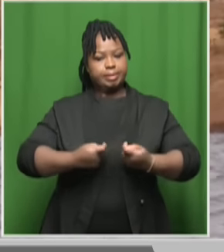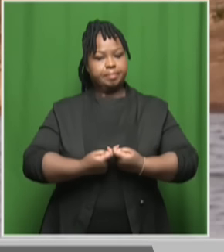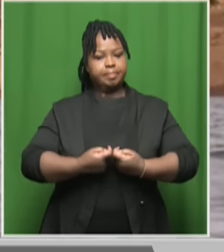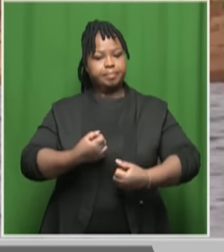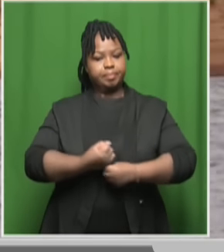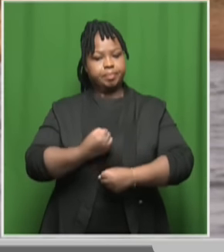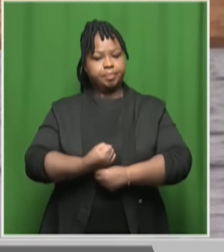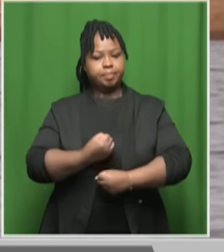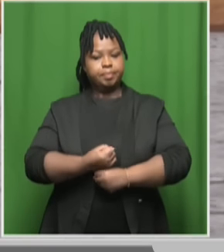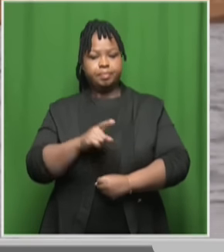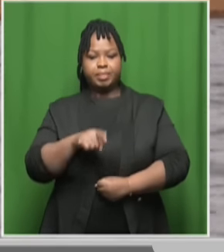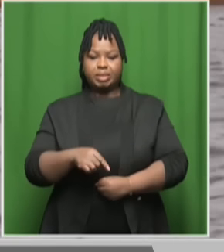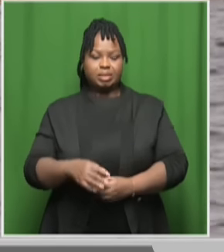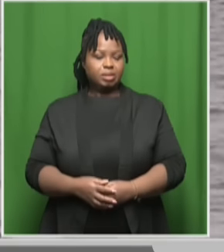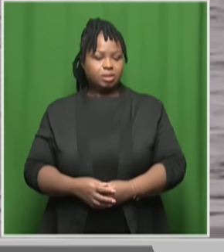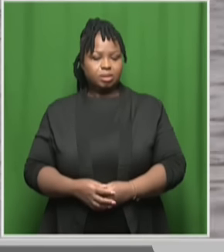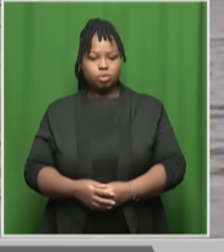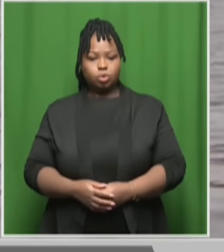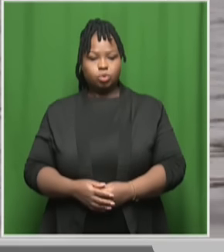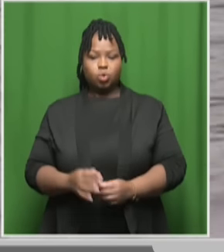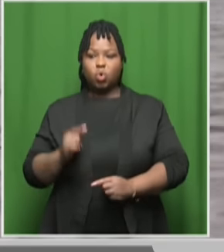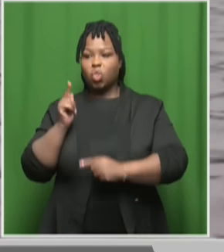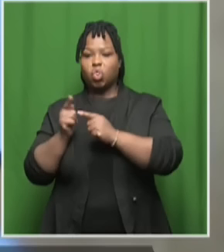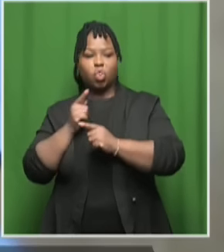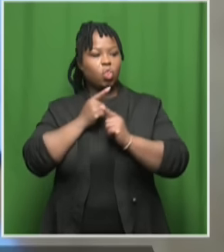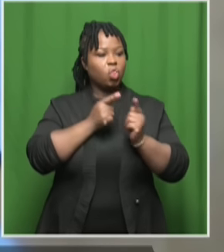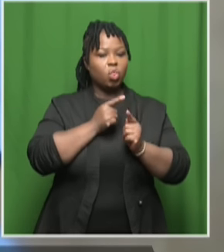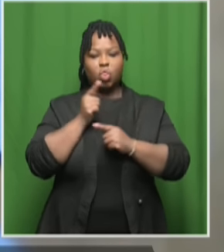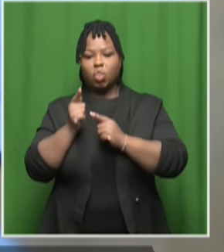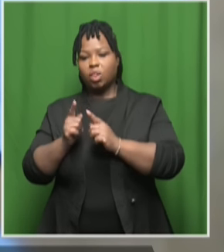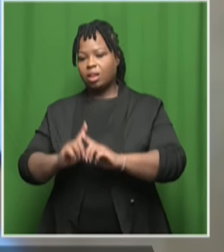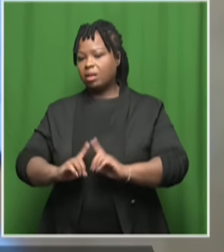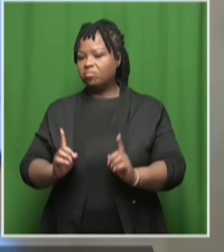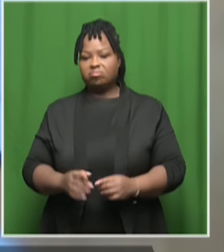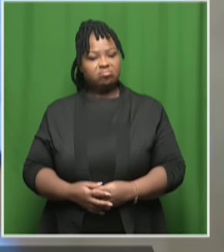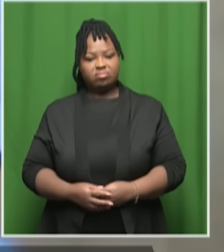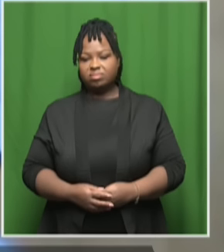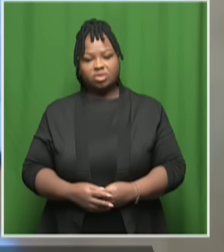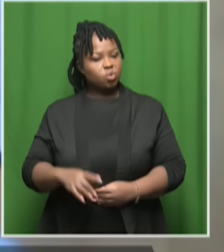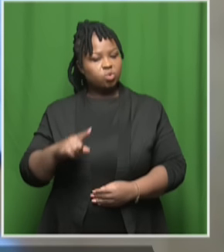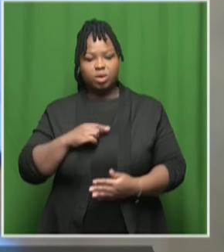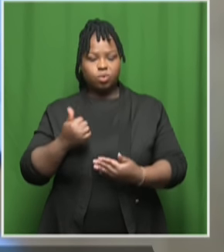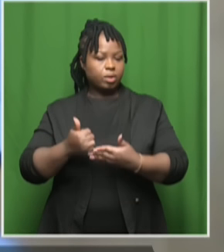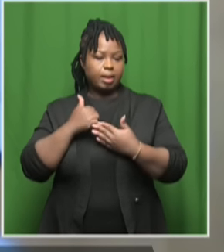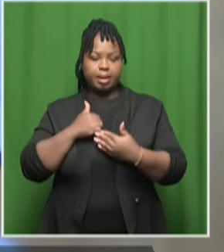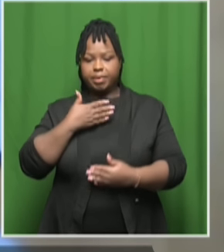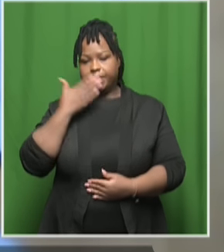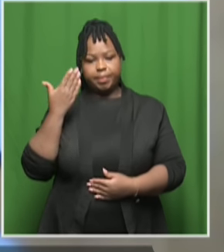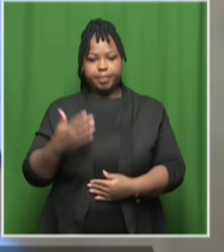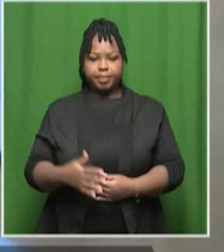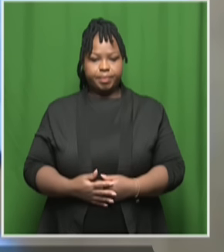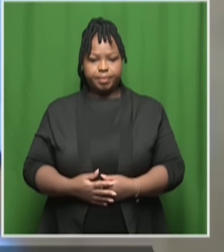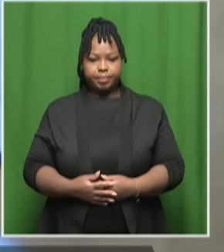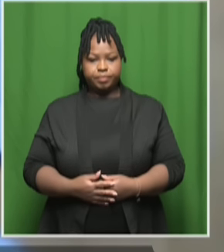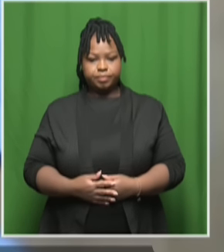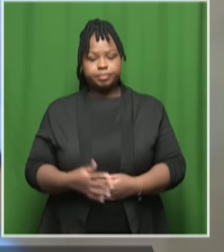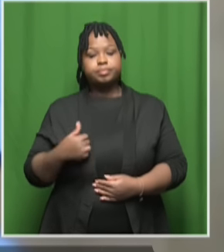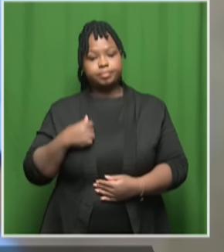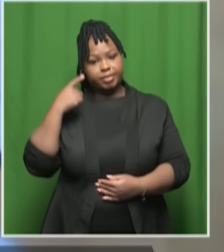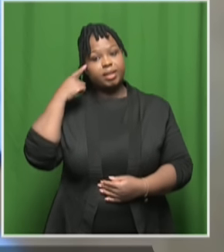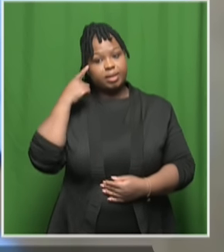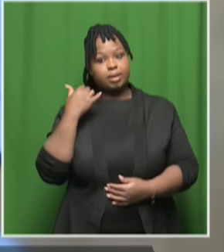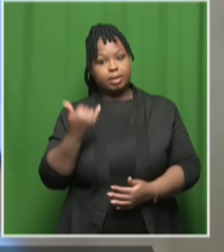moving forward rather than blaming each other. Because to blame each other will not assist in moving forward. And I